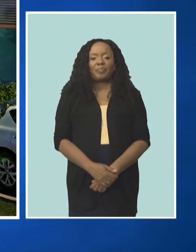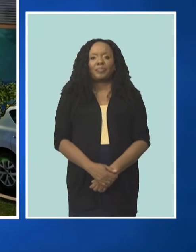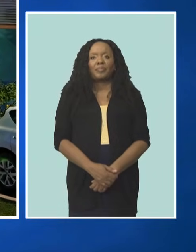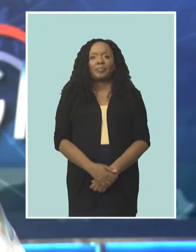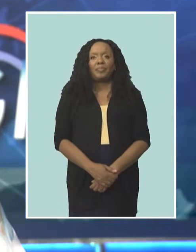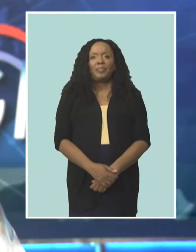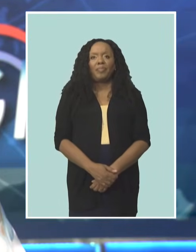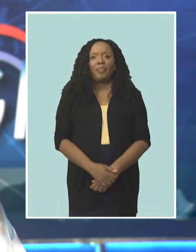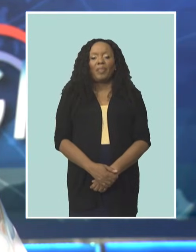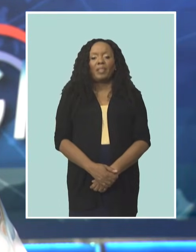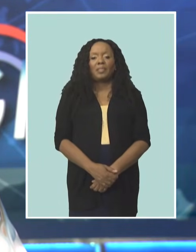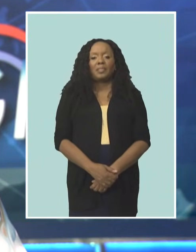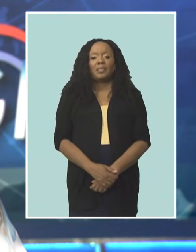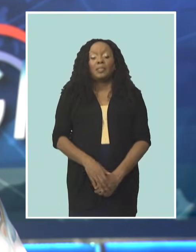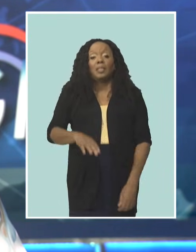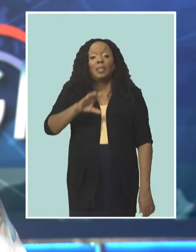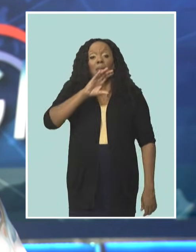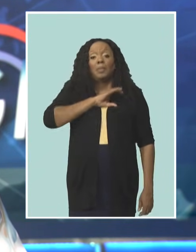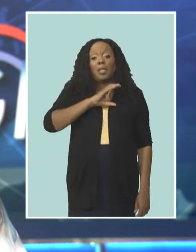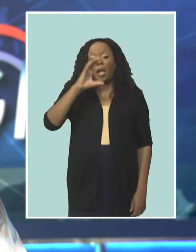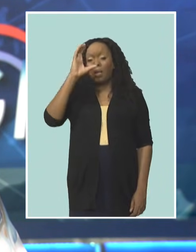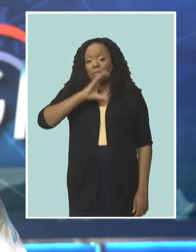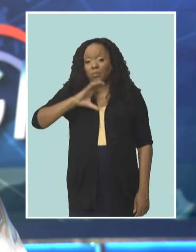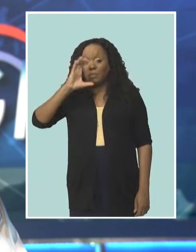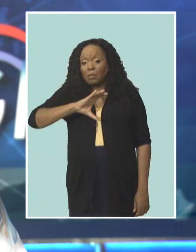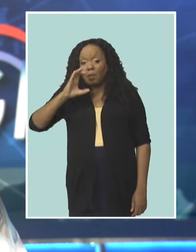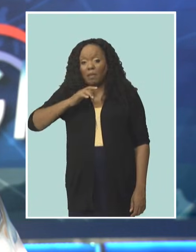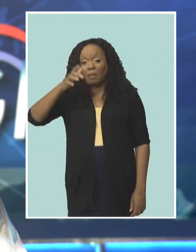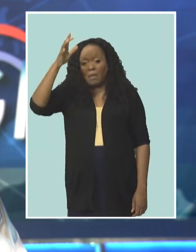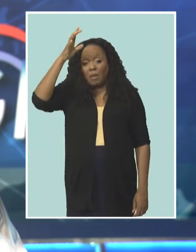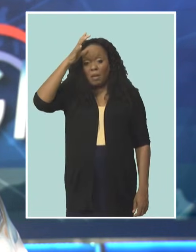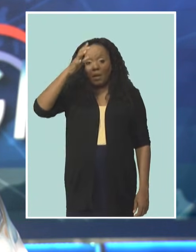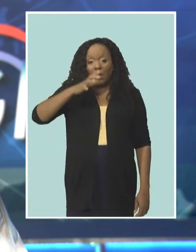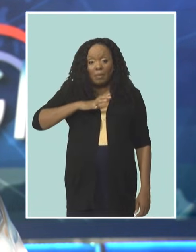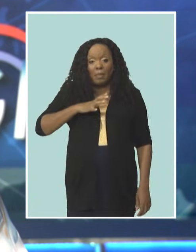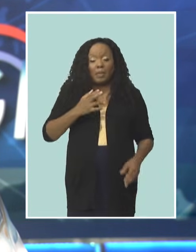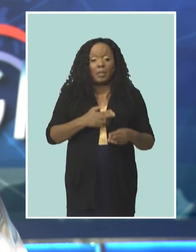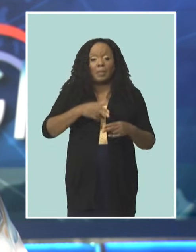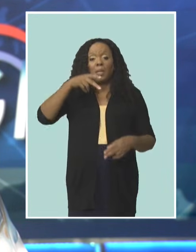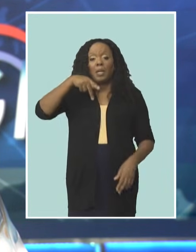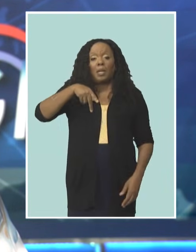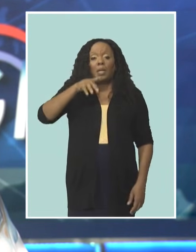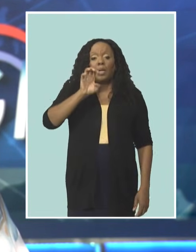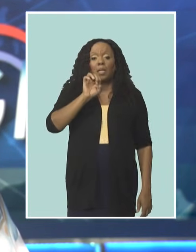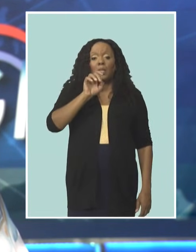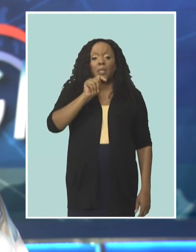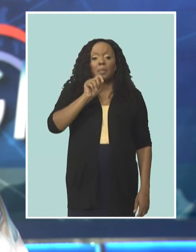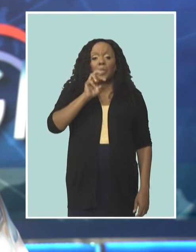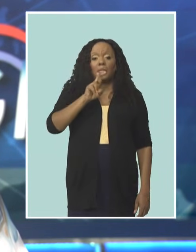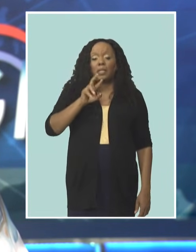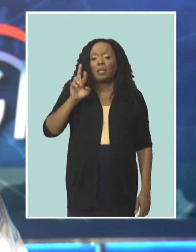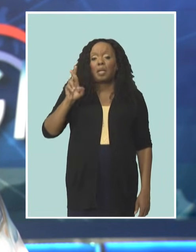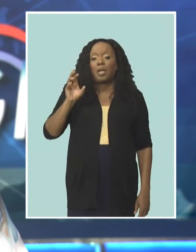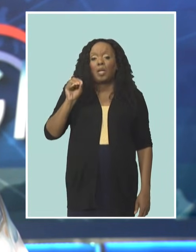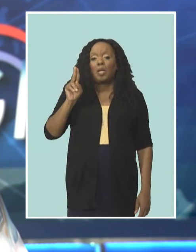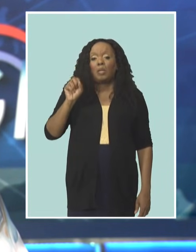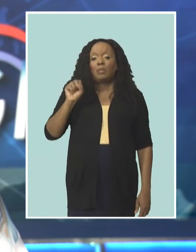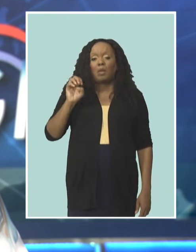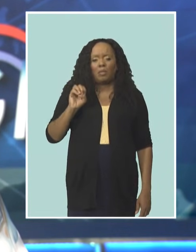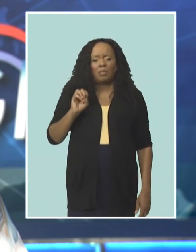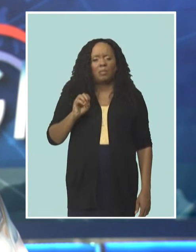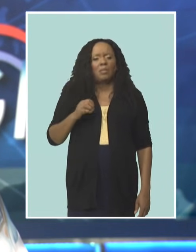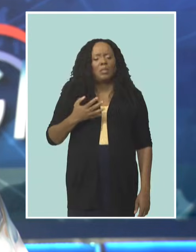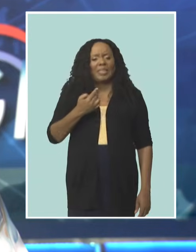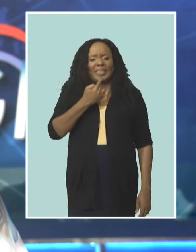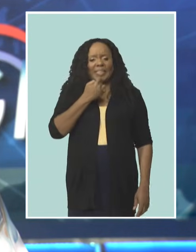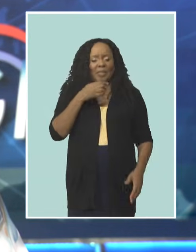News. Police are seeking the public's assistance in locating Peter McFarren Rouse, who's wanted for questioning in connection